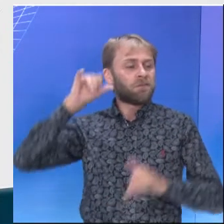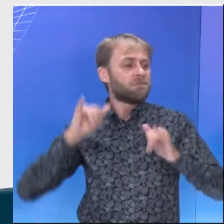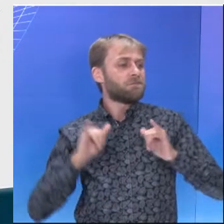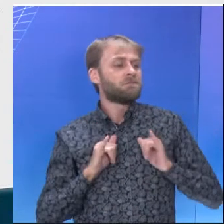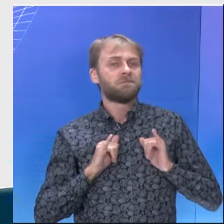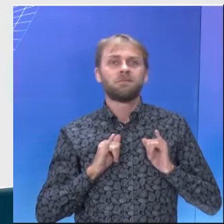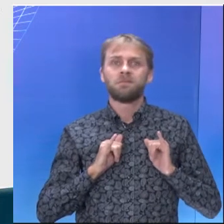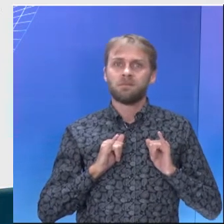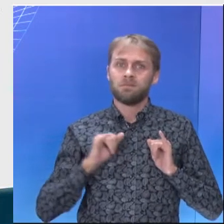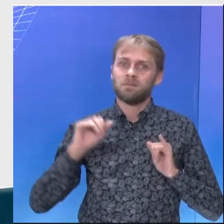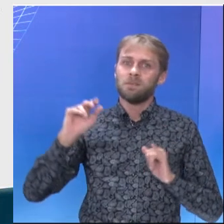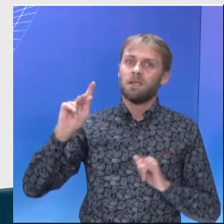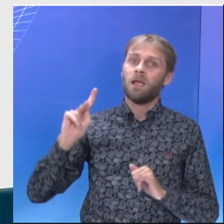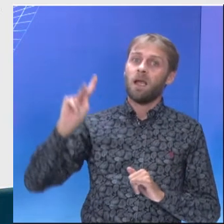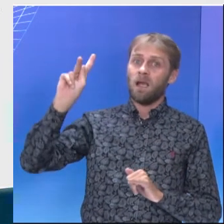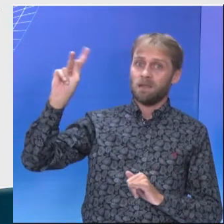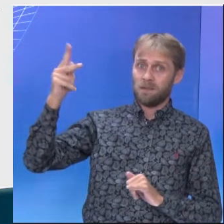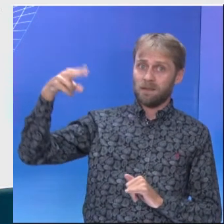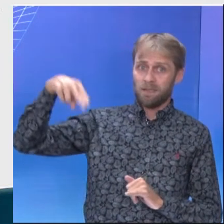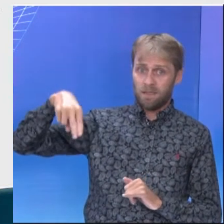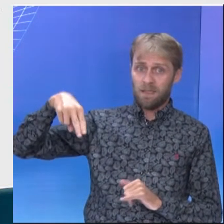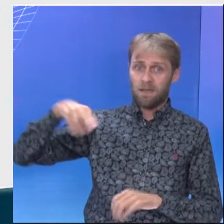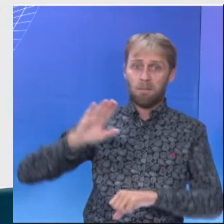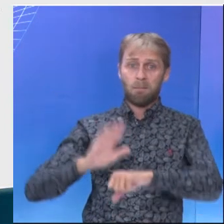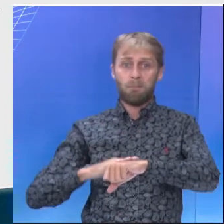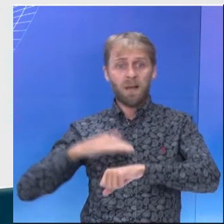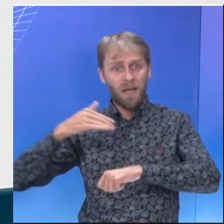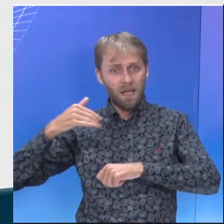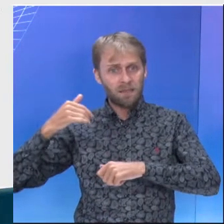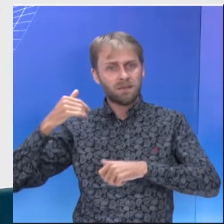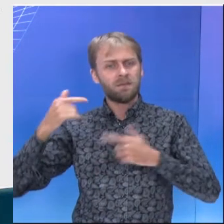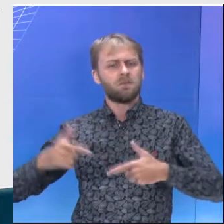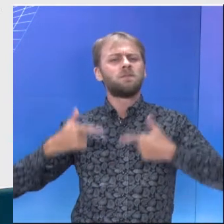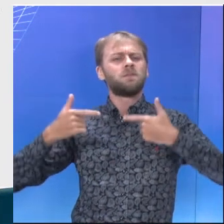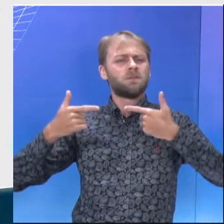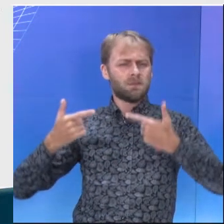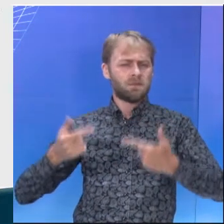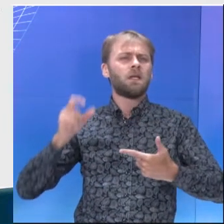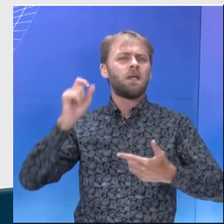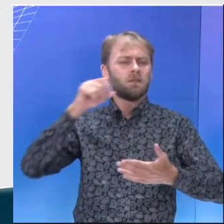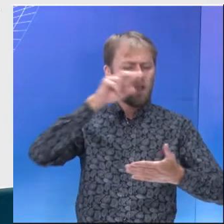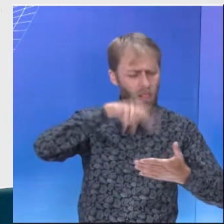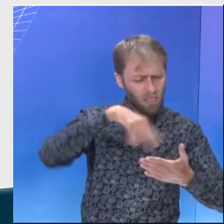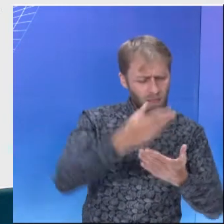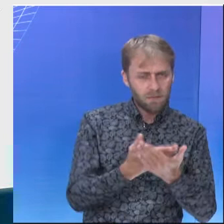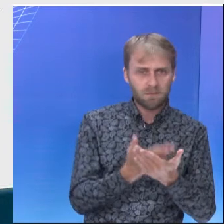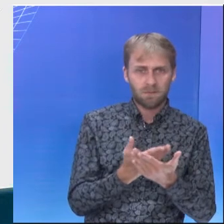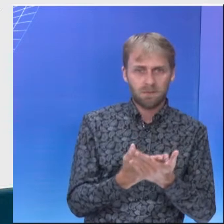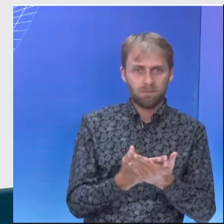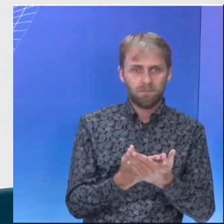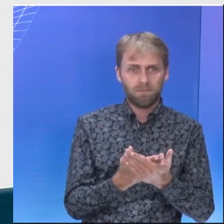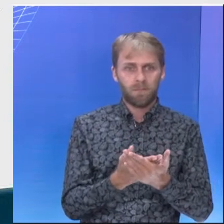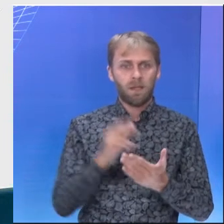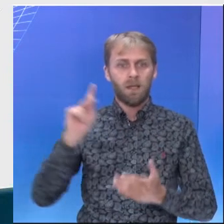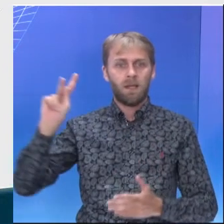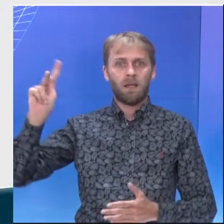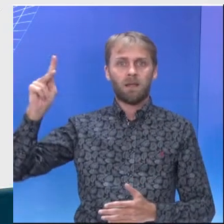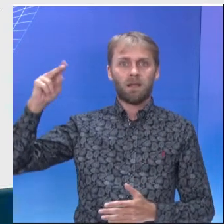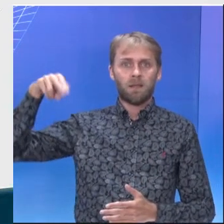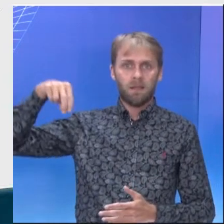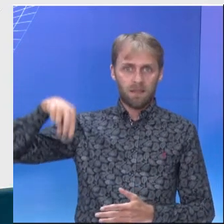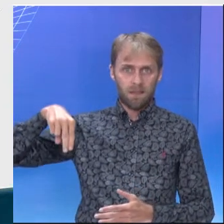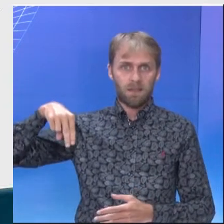Khan Academy is way more efficient than classroom lecture. Khan Academy does it better. But